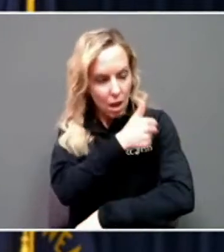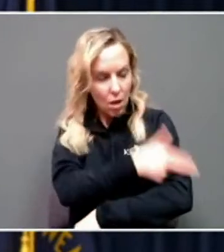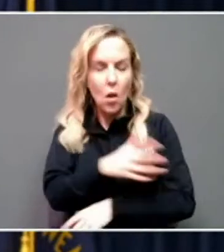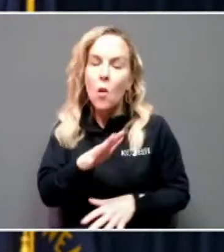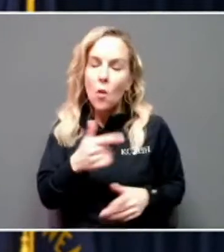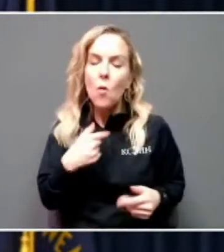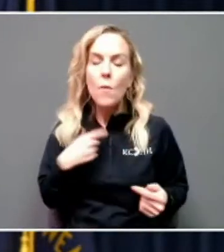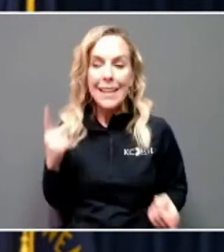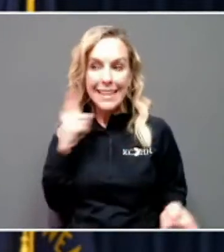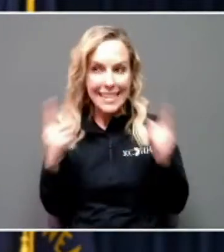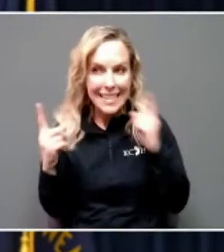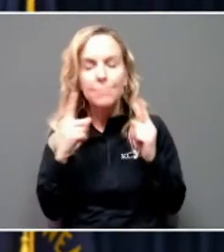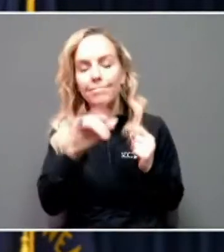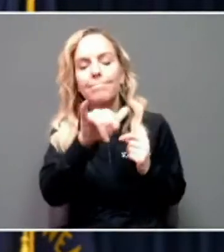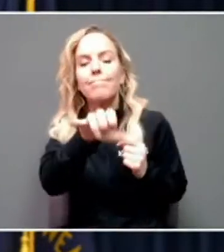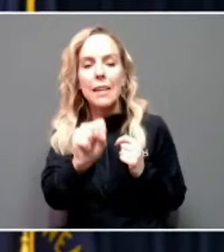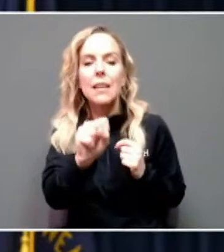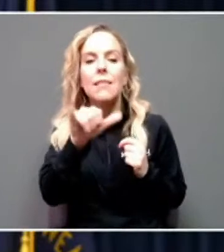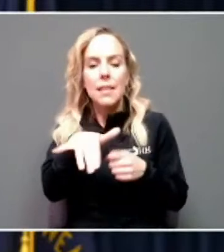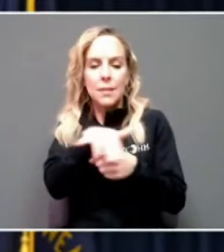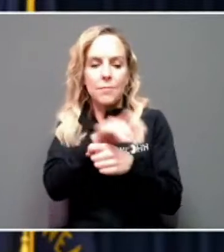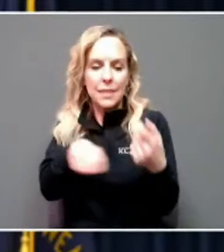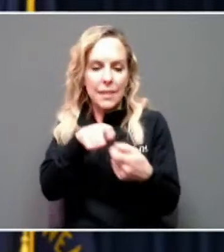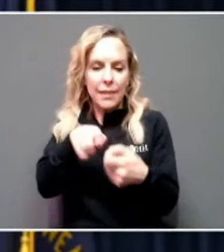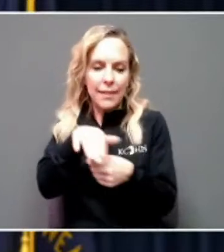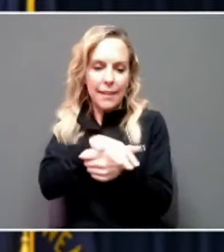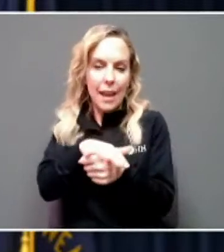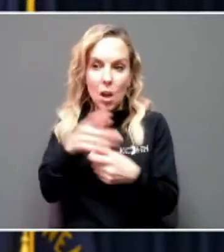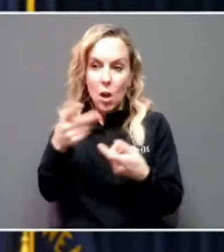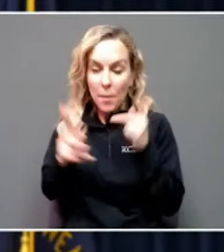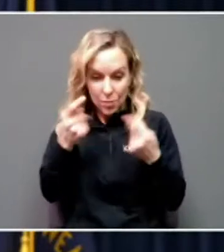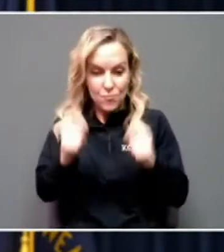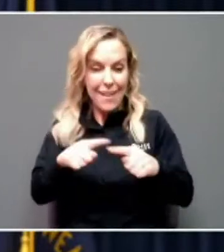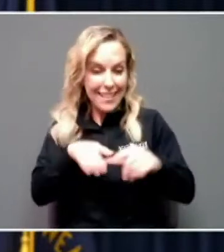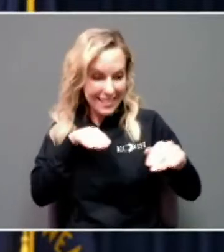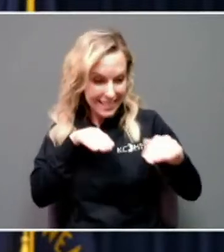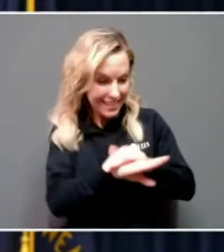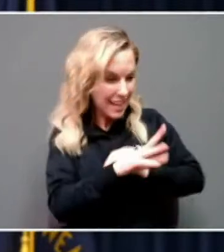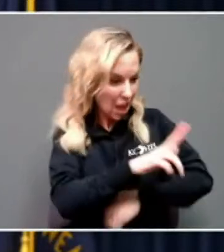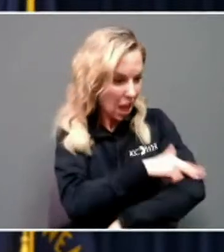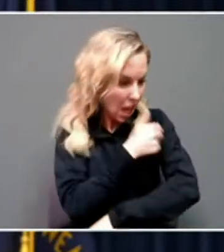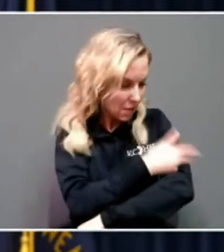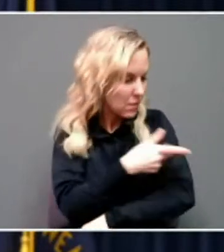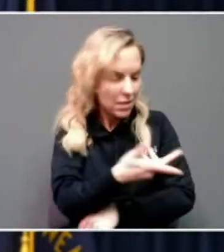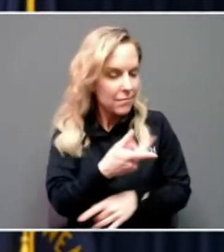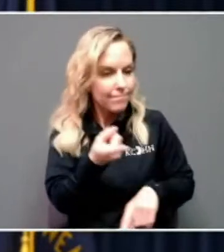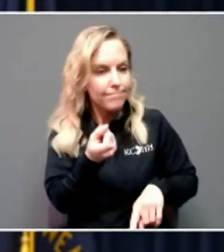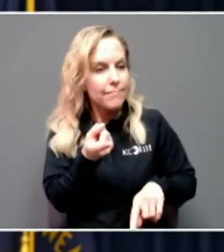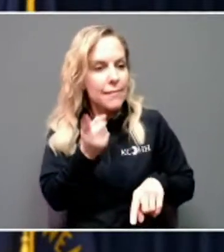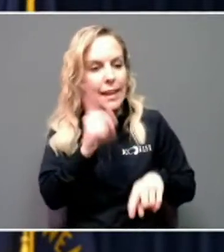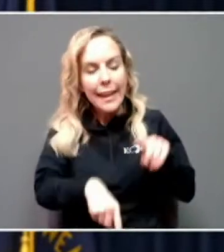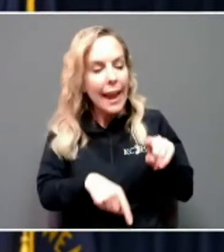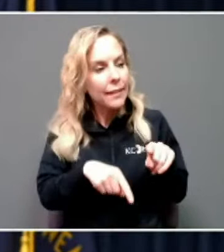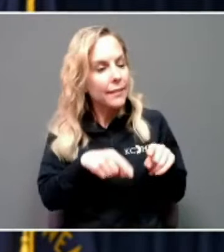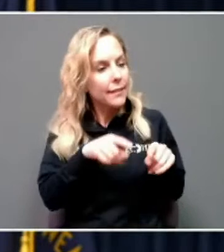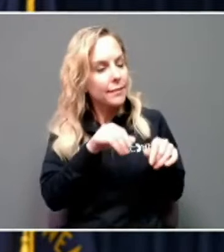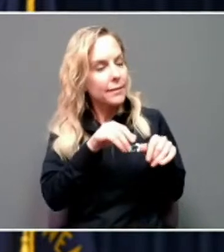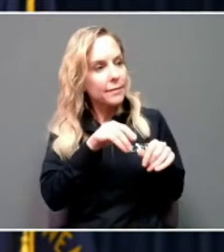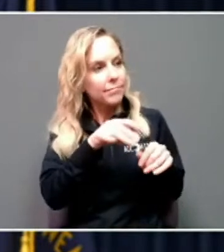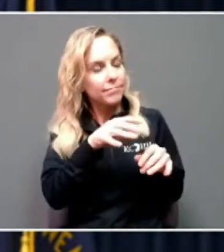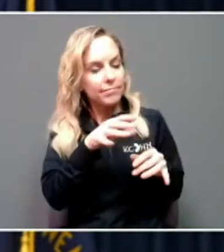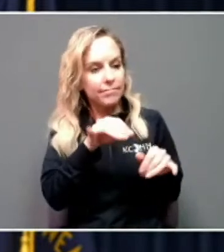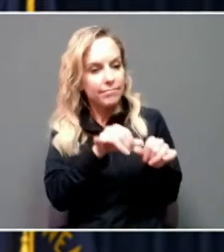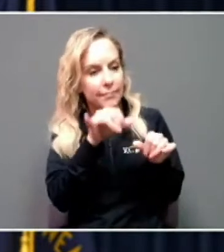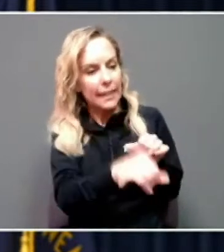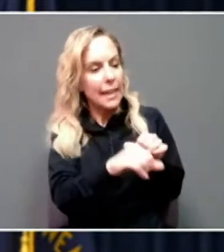hearing that in certain areas where people try to go to the hospital and cannot get a bed. And it's